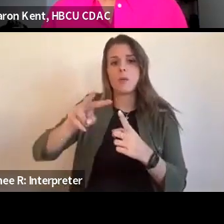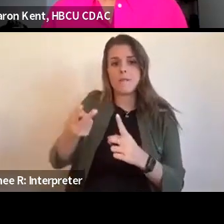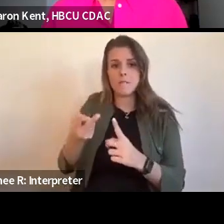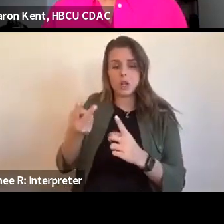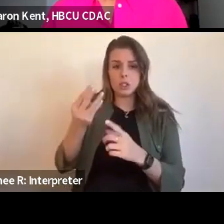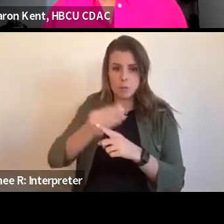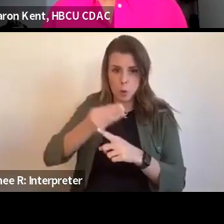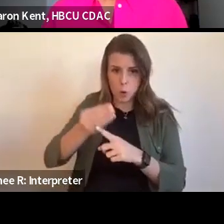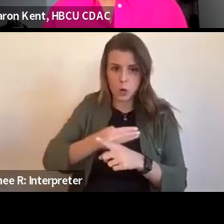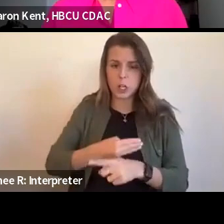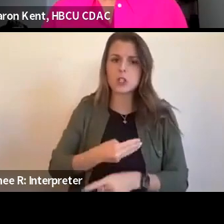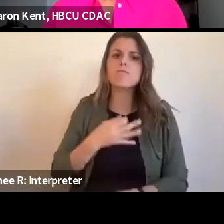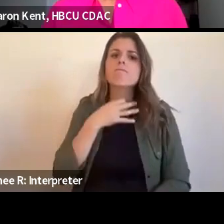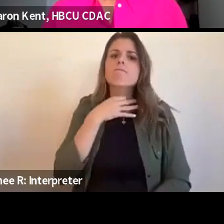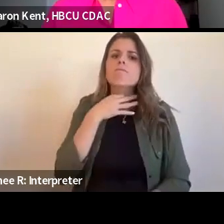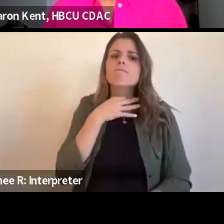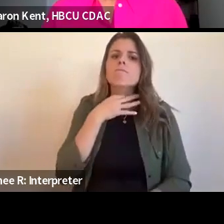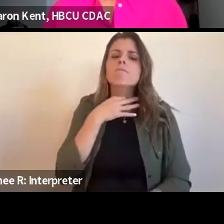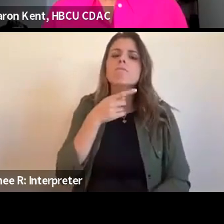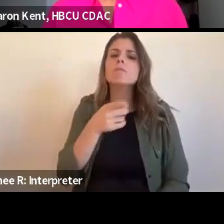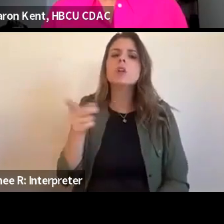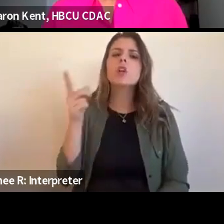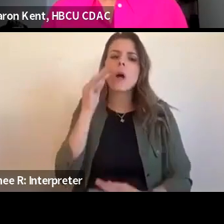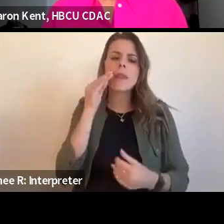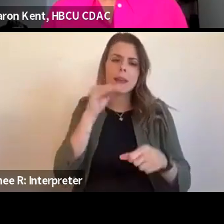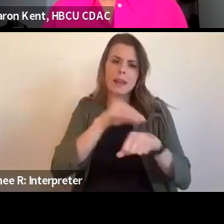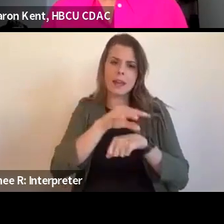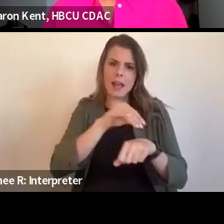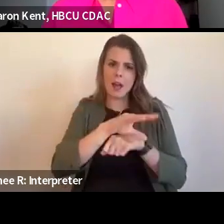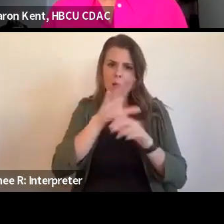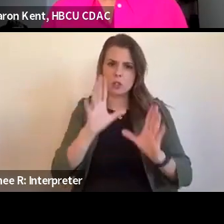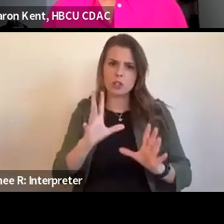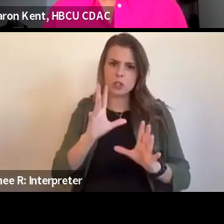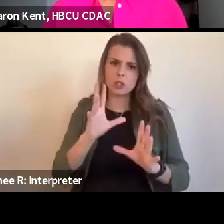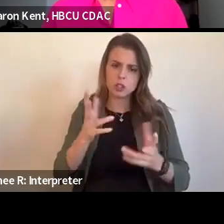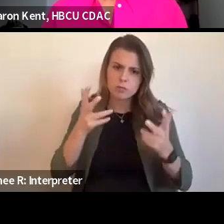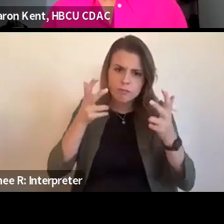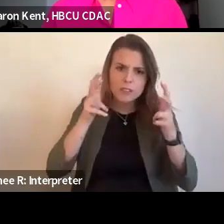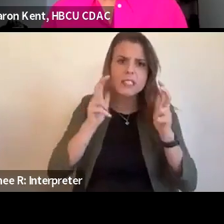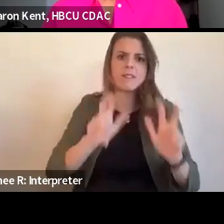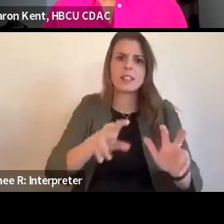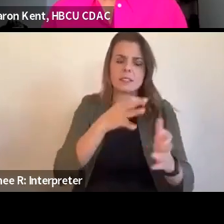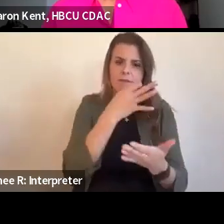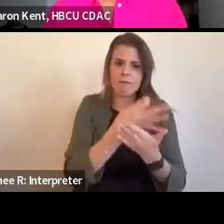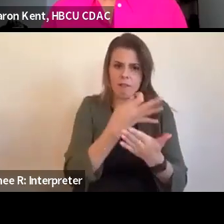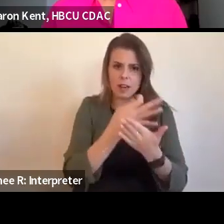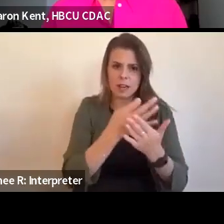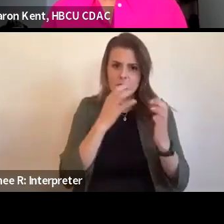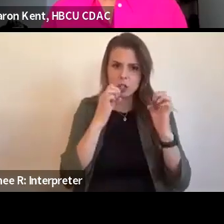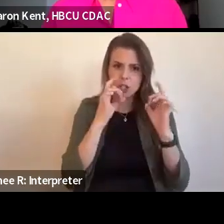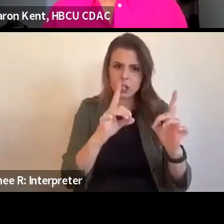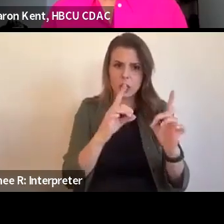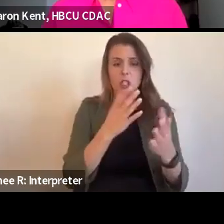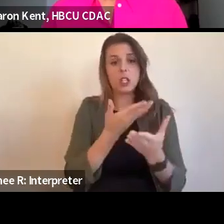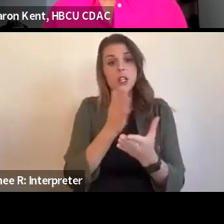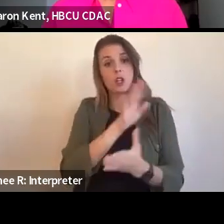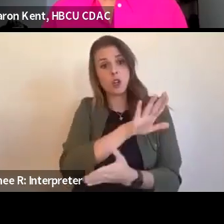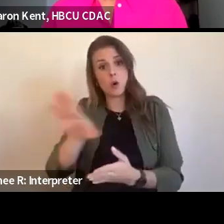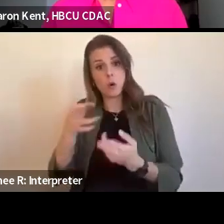about how you think counselors might play a bigger role in financial education, particularly with the resources that you all have.